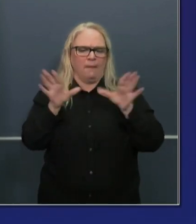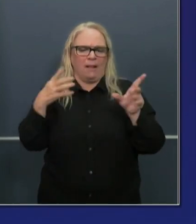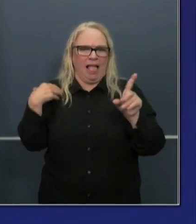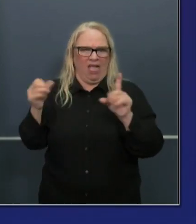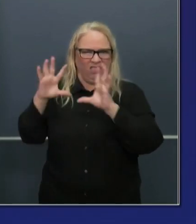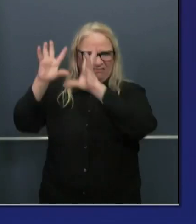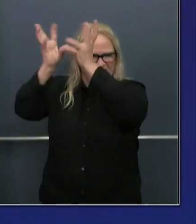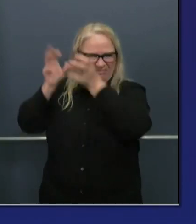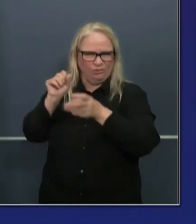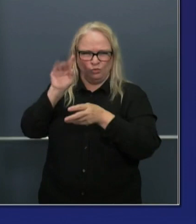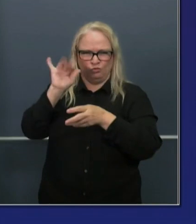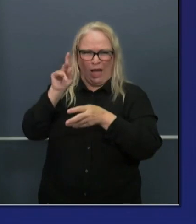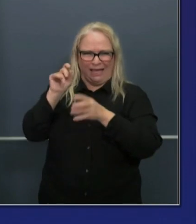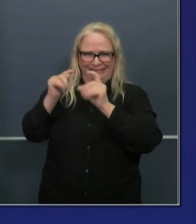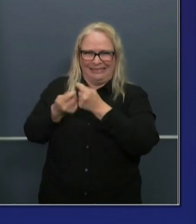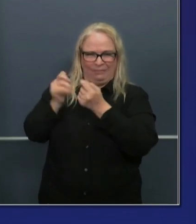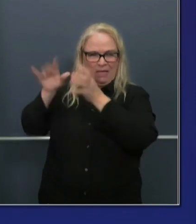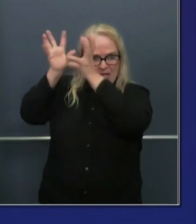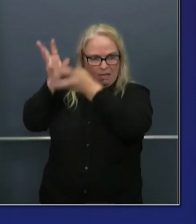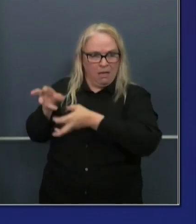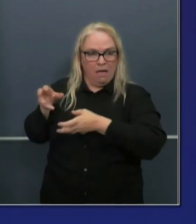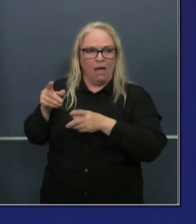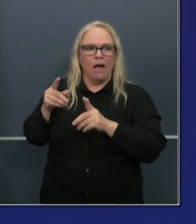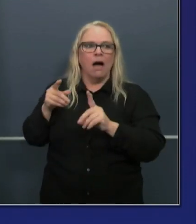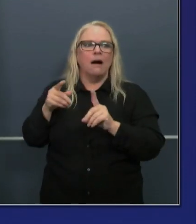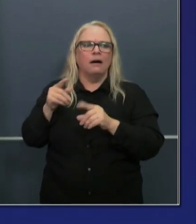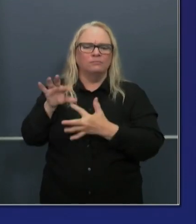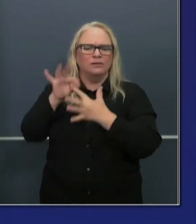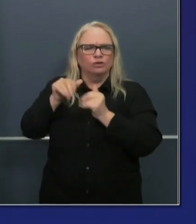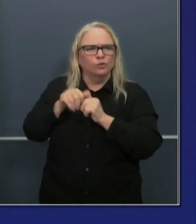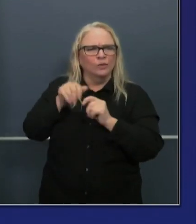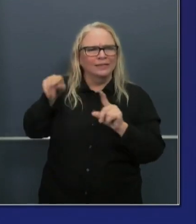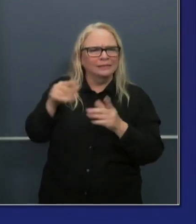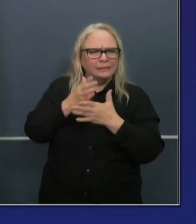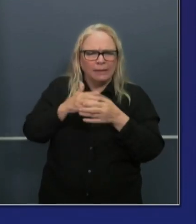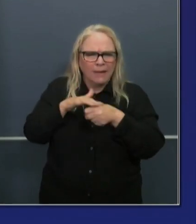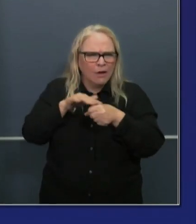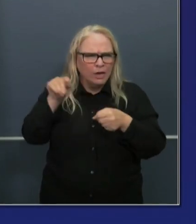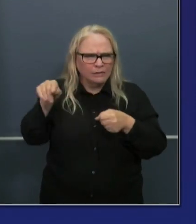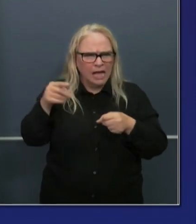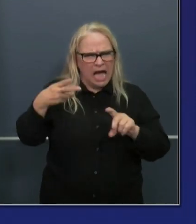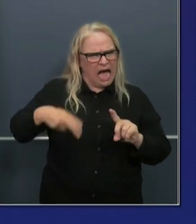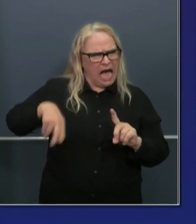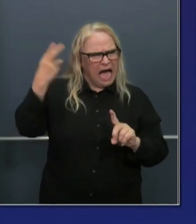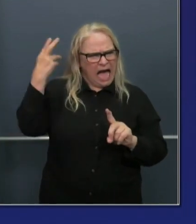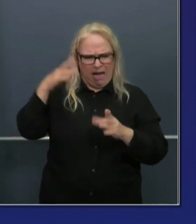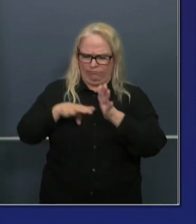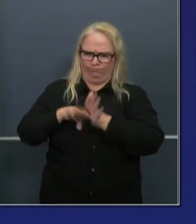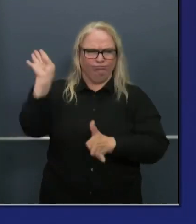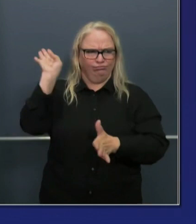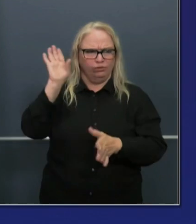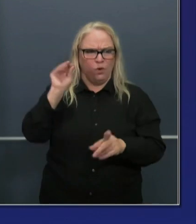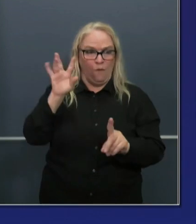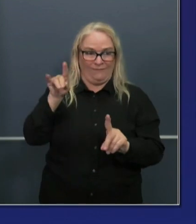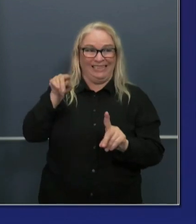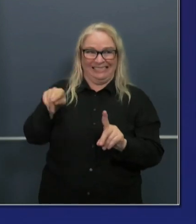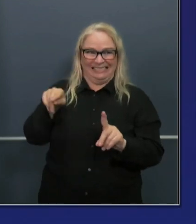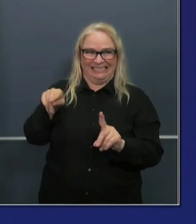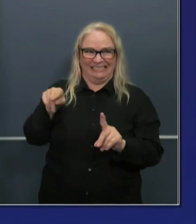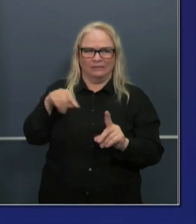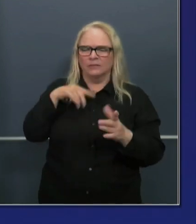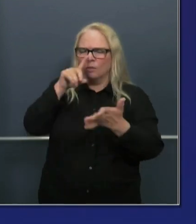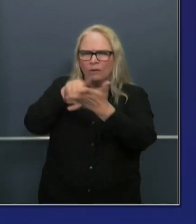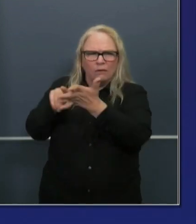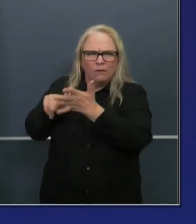seeing particular problems and spikes and some abuse as it relates to these rules and regulations